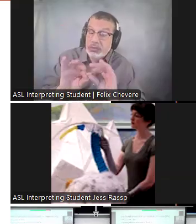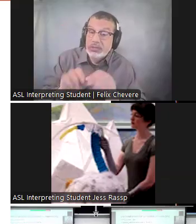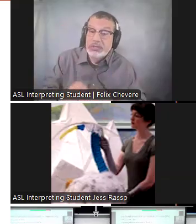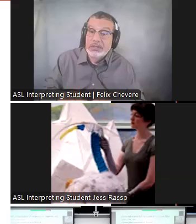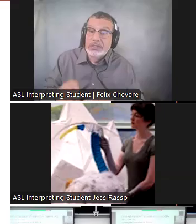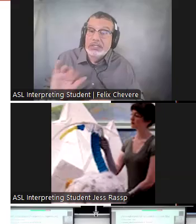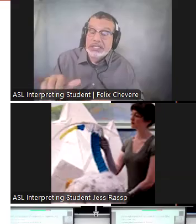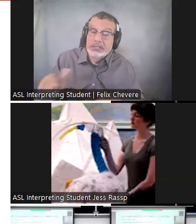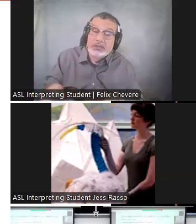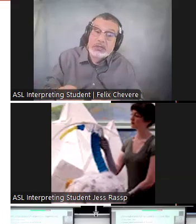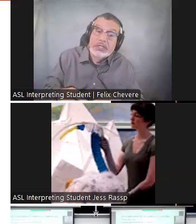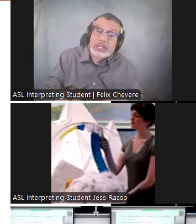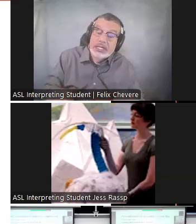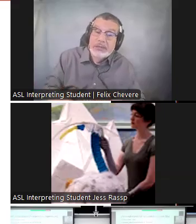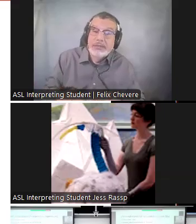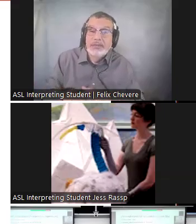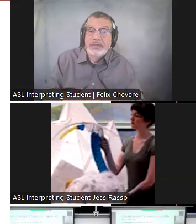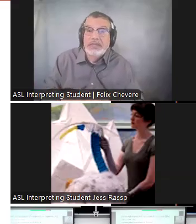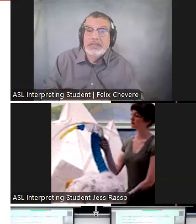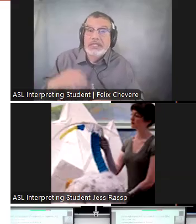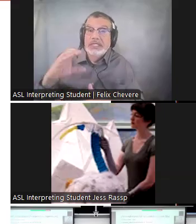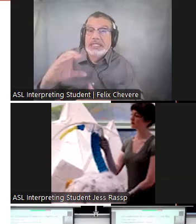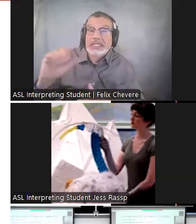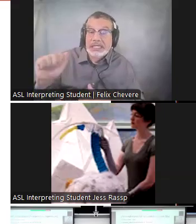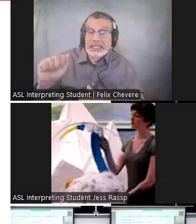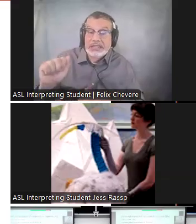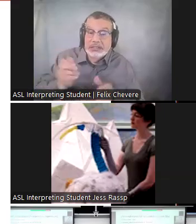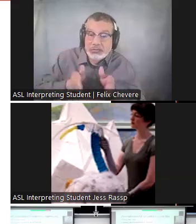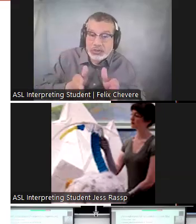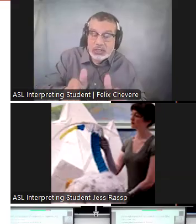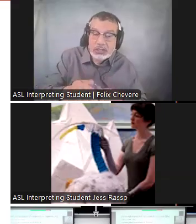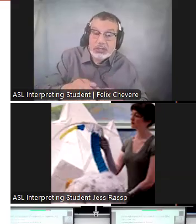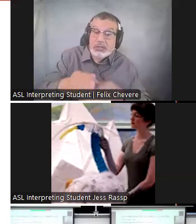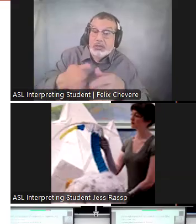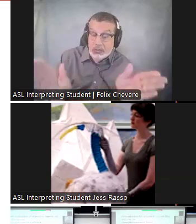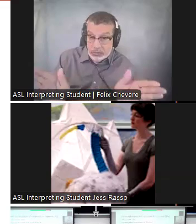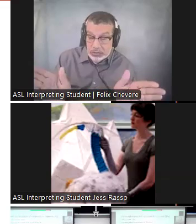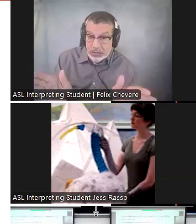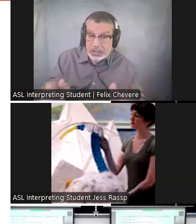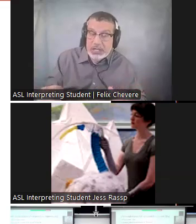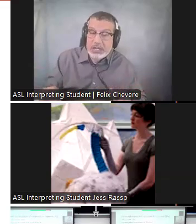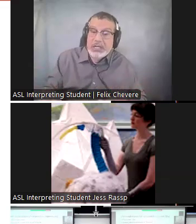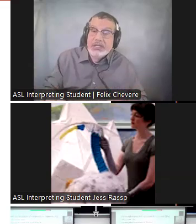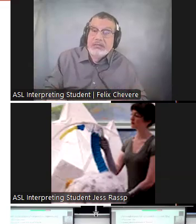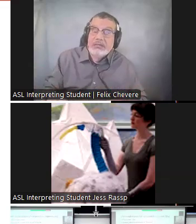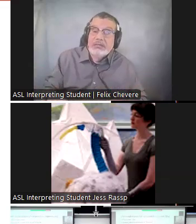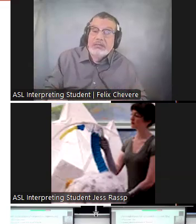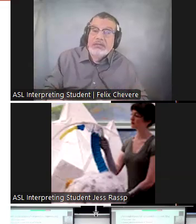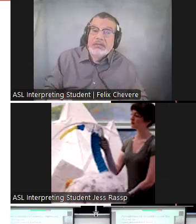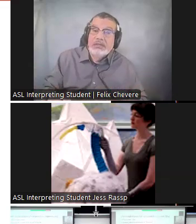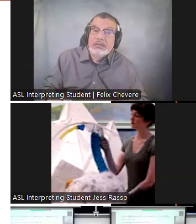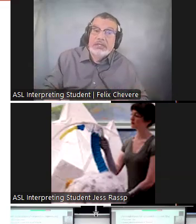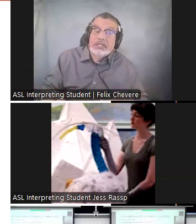right? You've got your calcium channel opens, right? Allows calcium in, sodium's being allowed